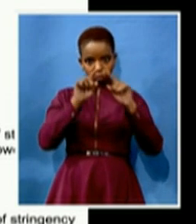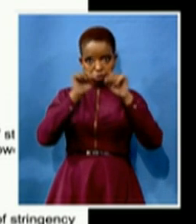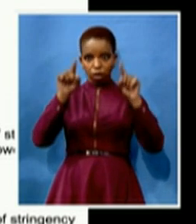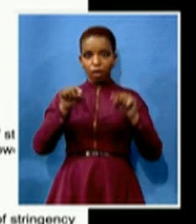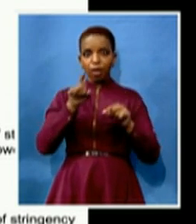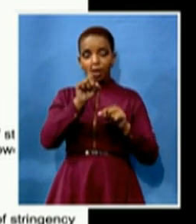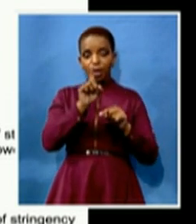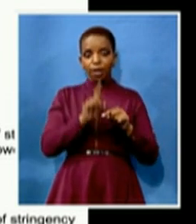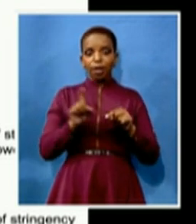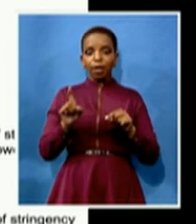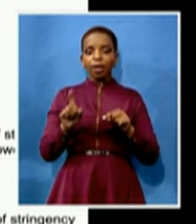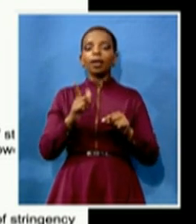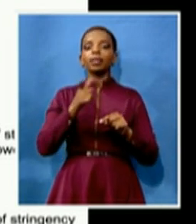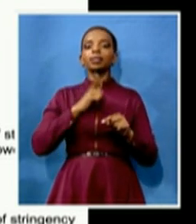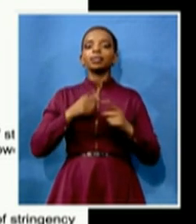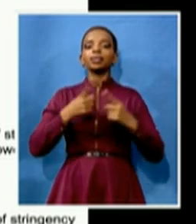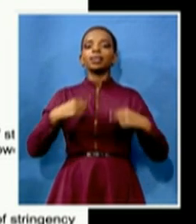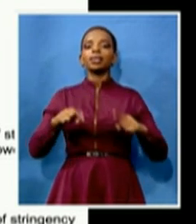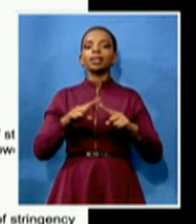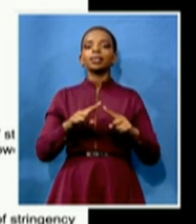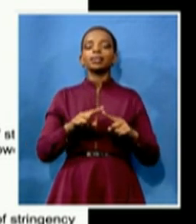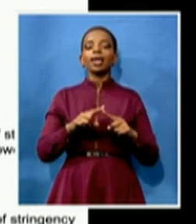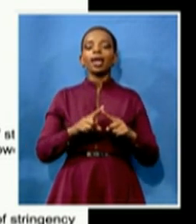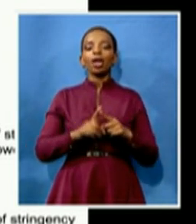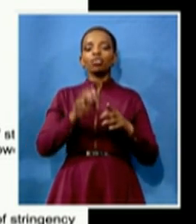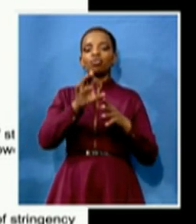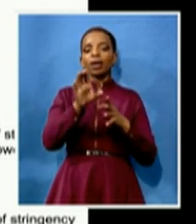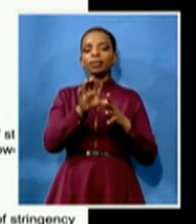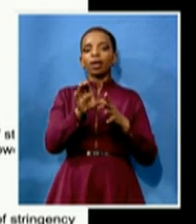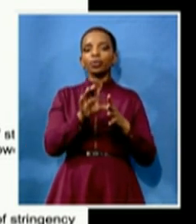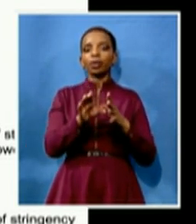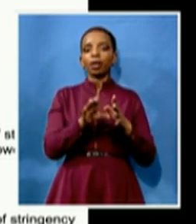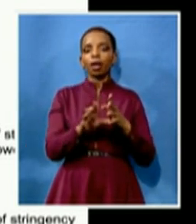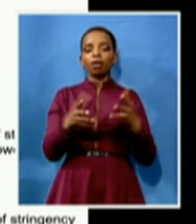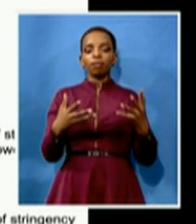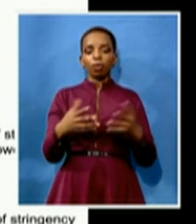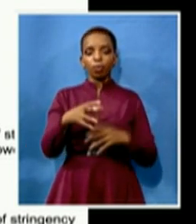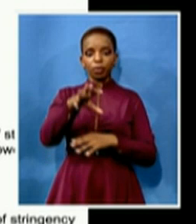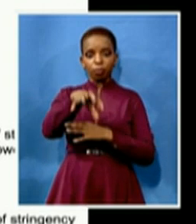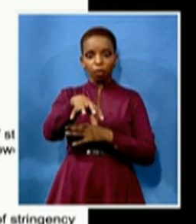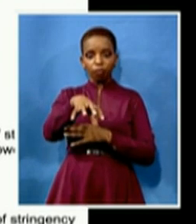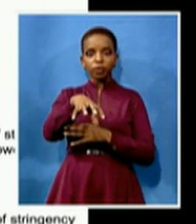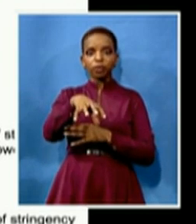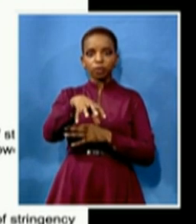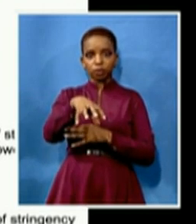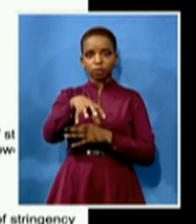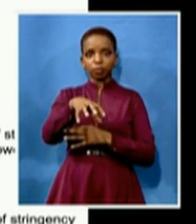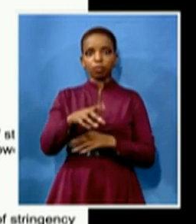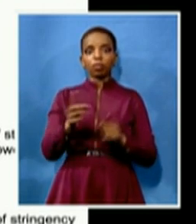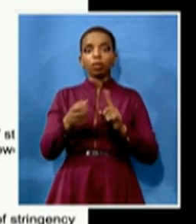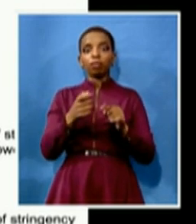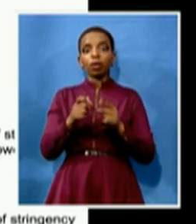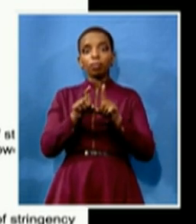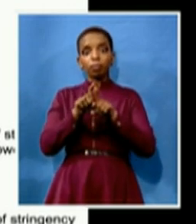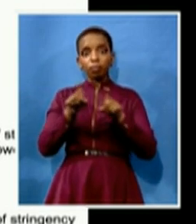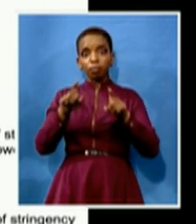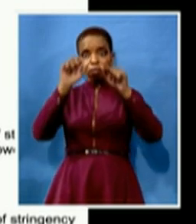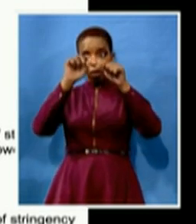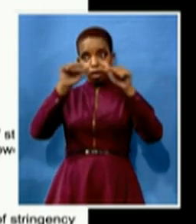criterion for a province or an administrative unit to go from one level to the other. We need to give